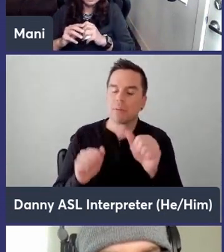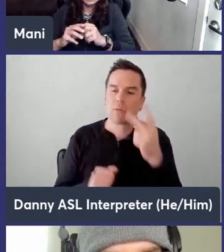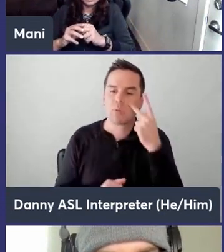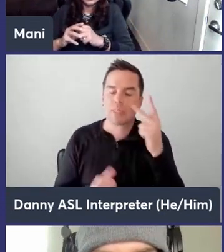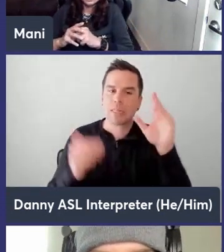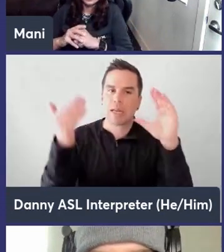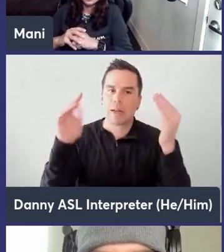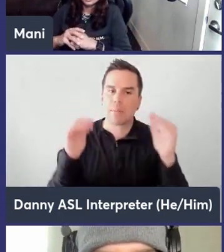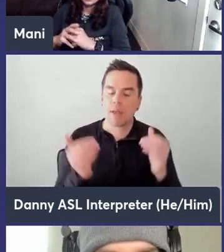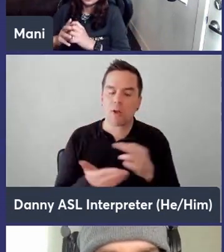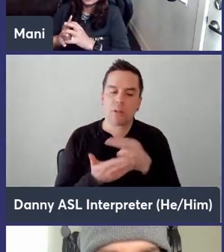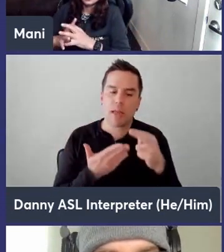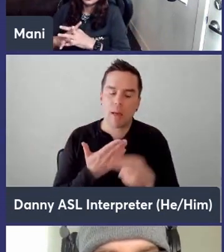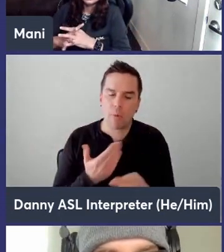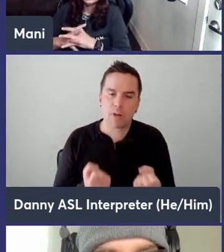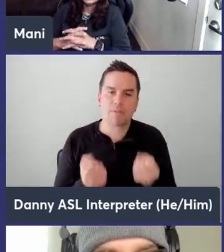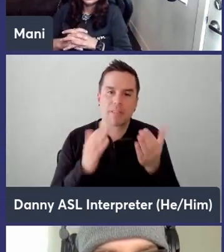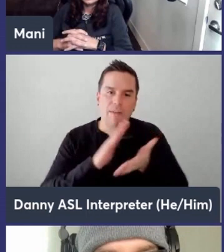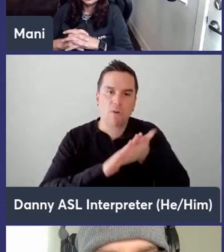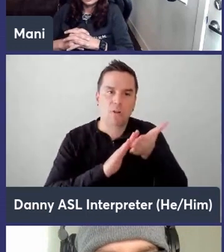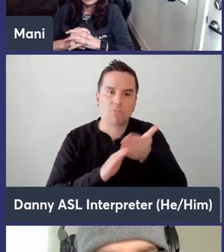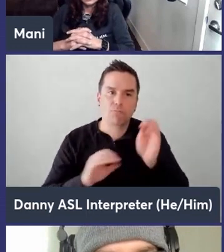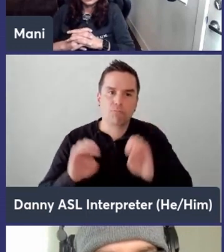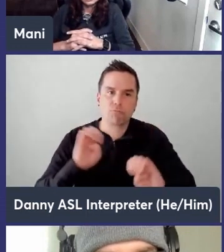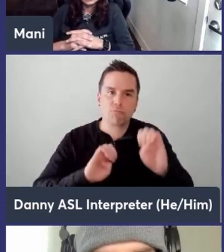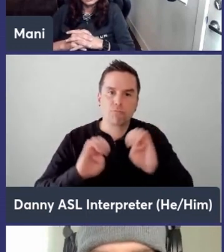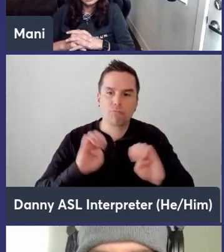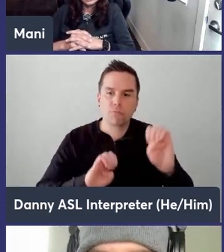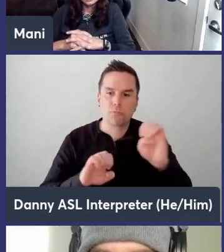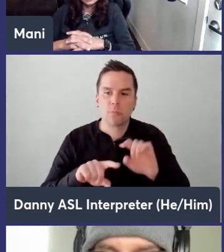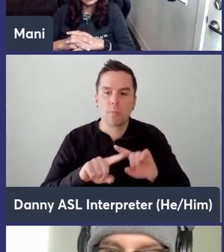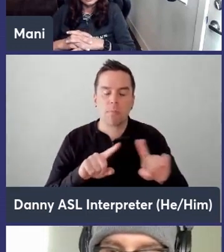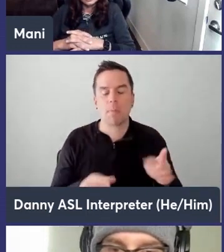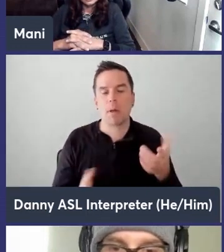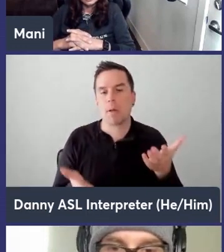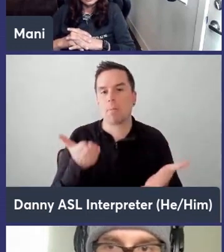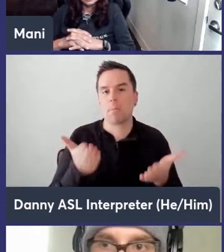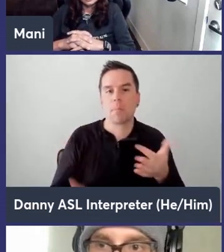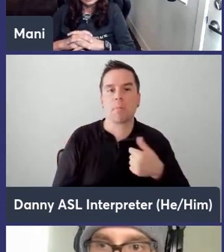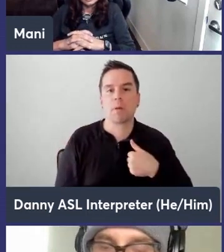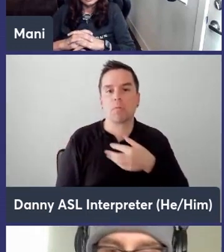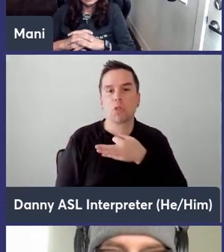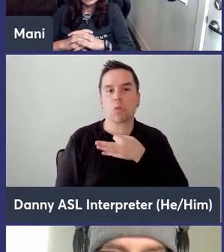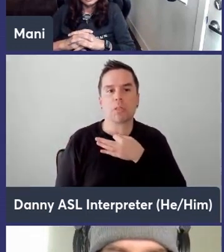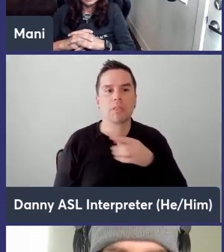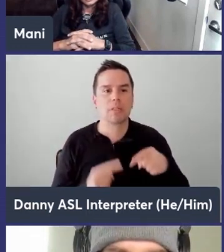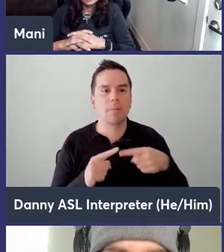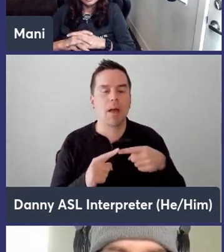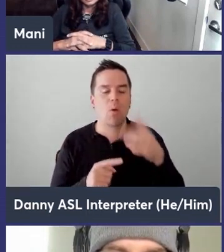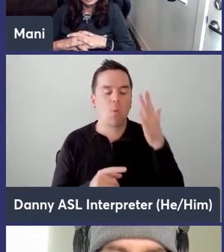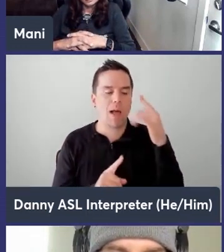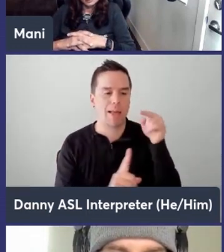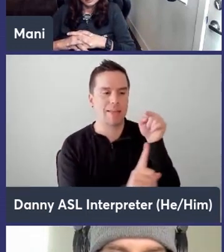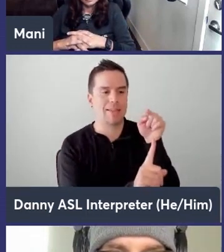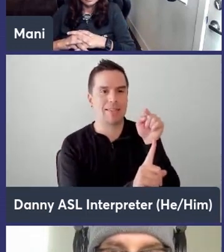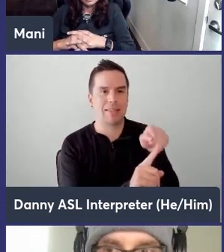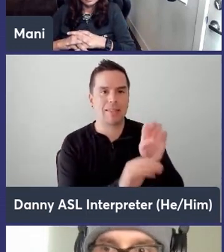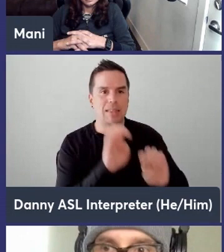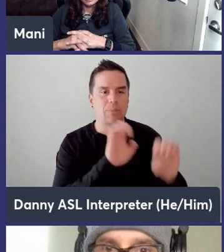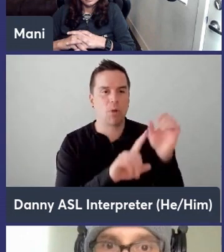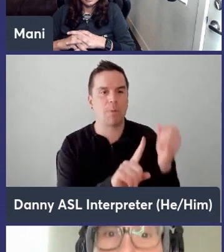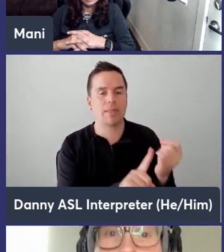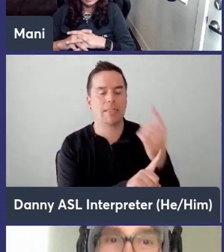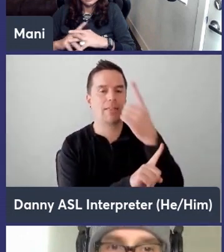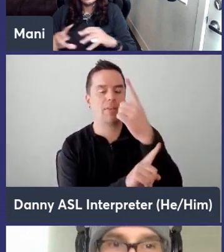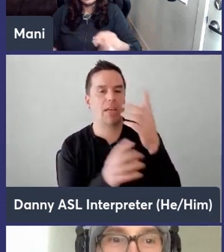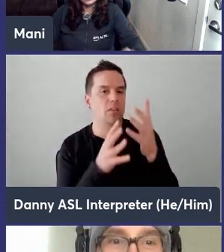of several runs or several experiments. But, you know, I might want to know, why is this one suddenly deviating this way? What did I change that